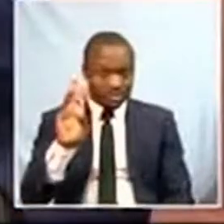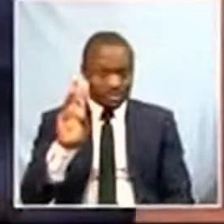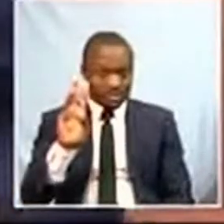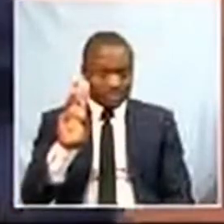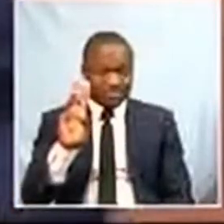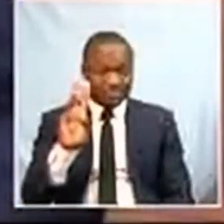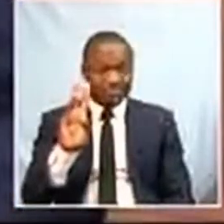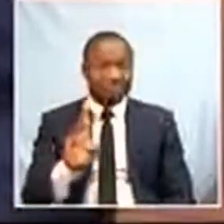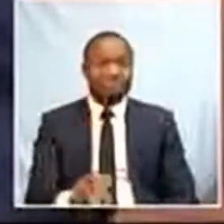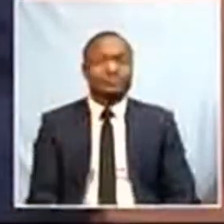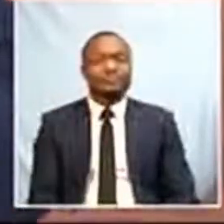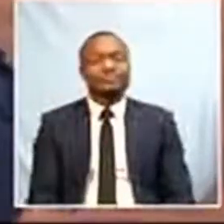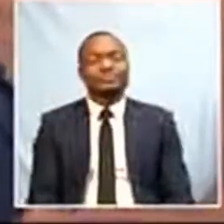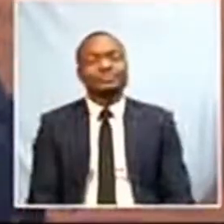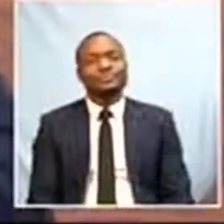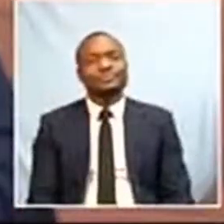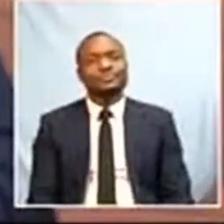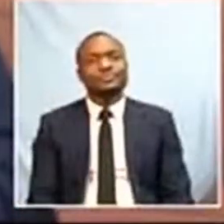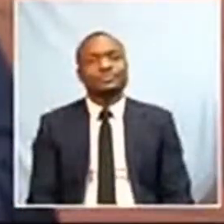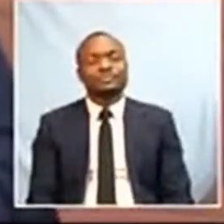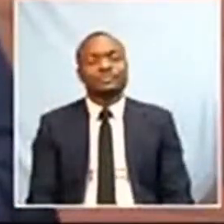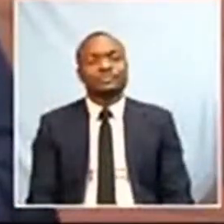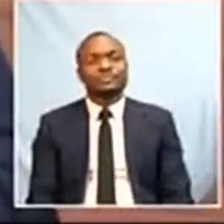small. Yes.